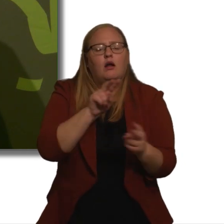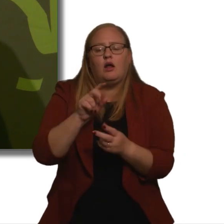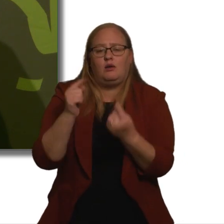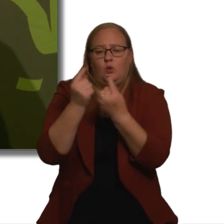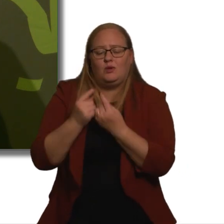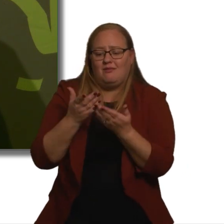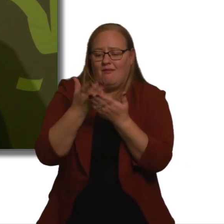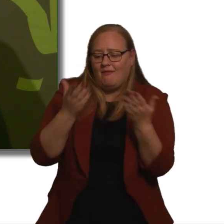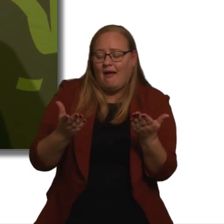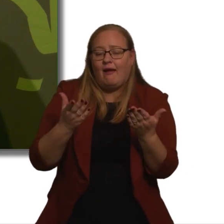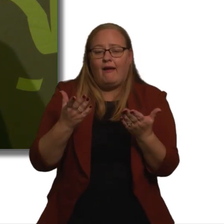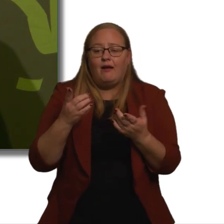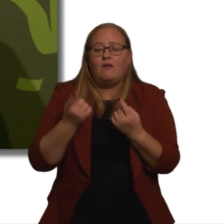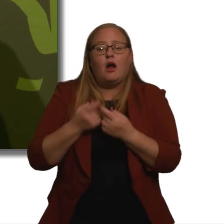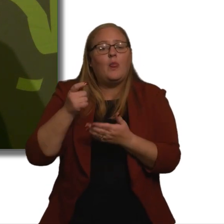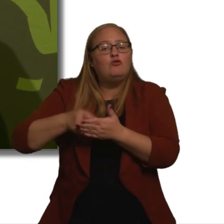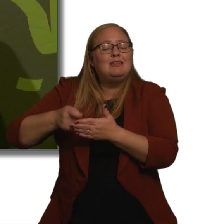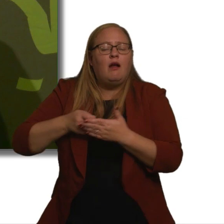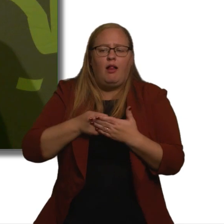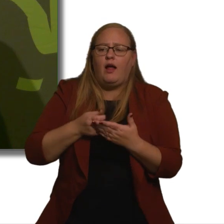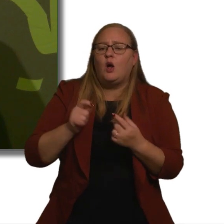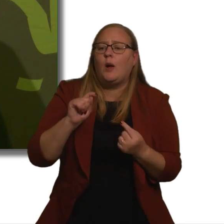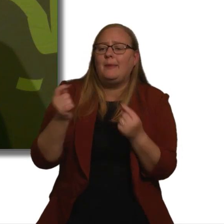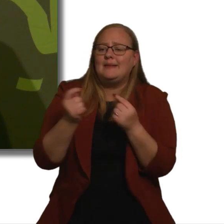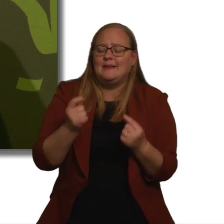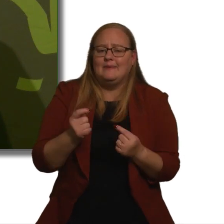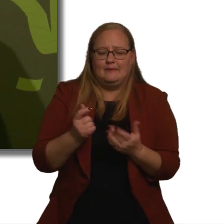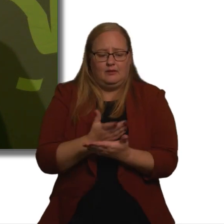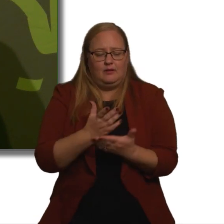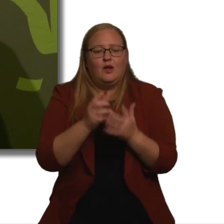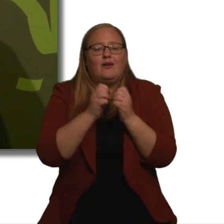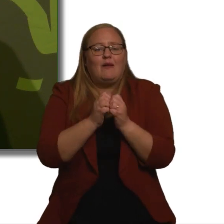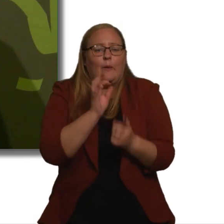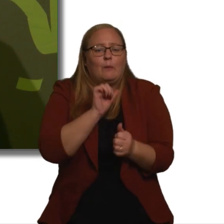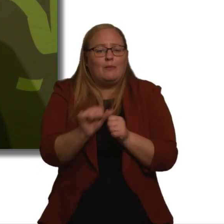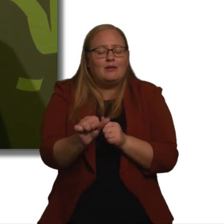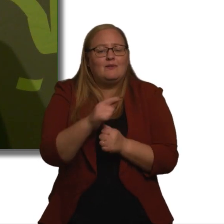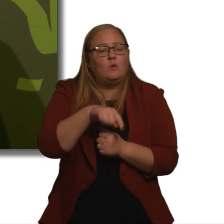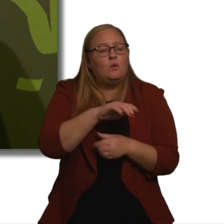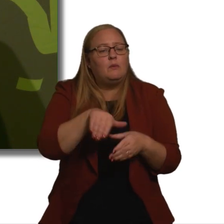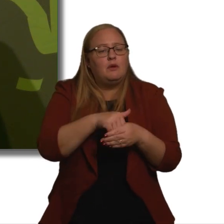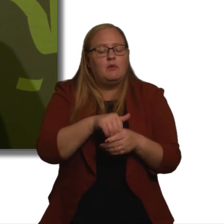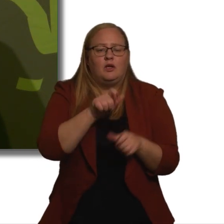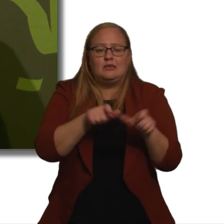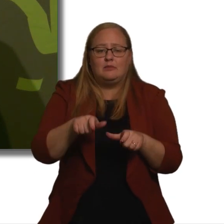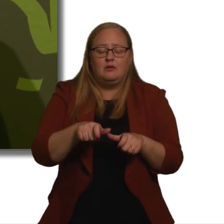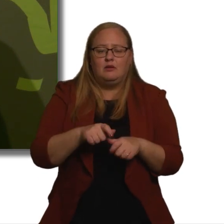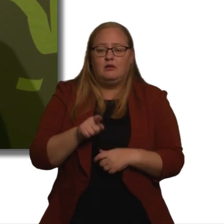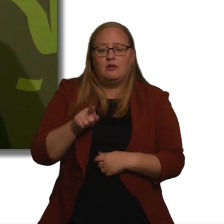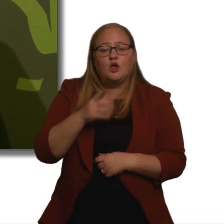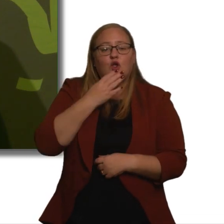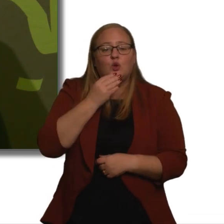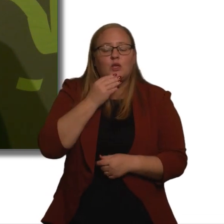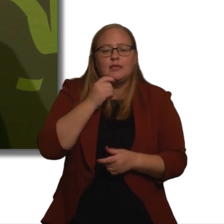other retailers and to secure the best value for members and customers. Through this buying arrangement,